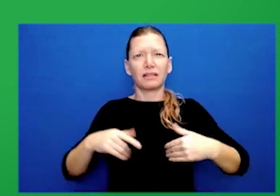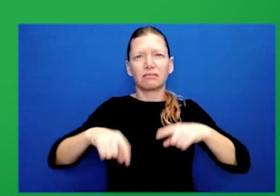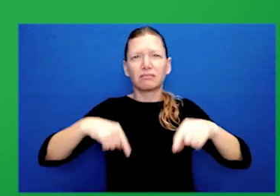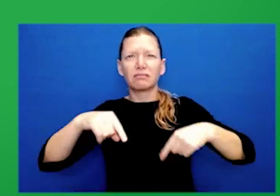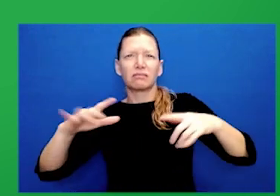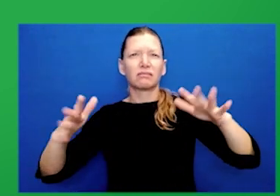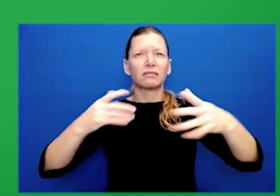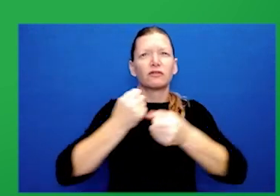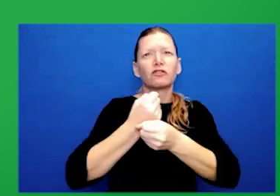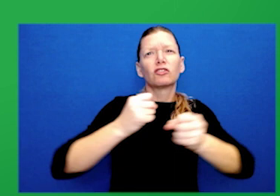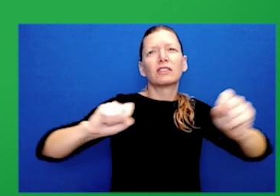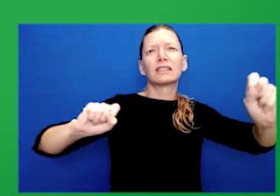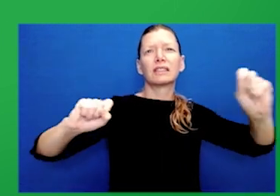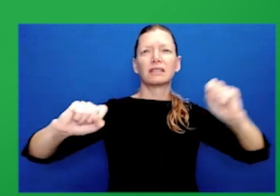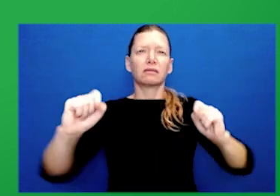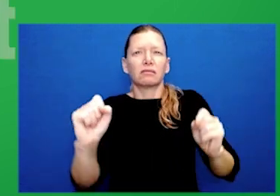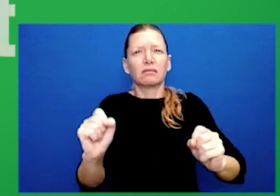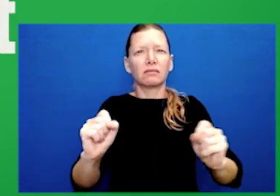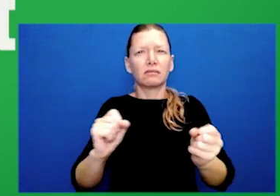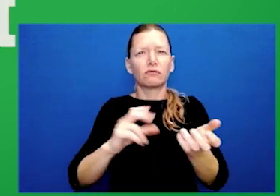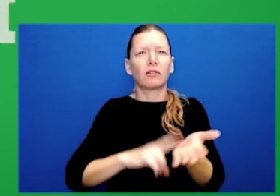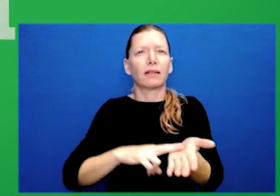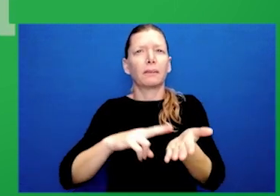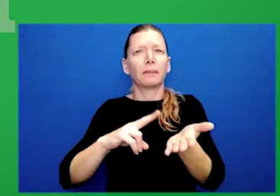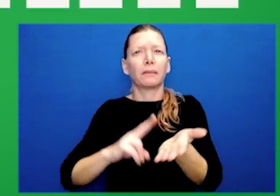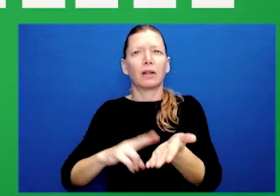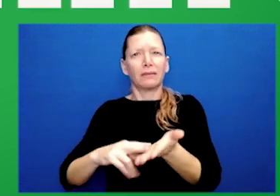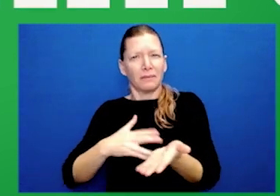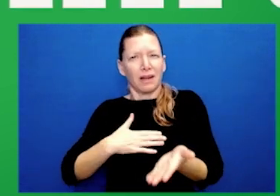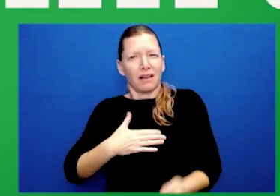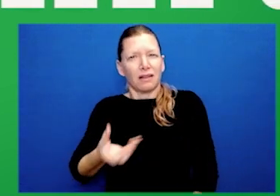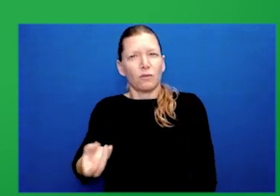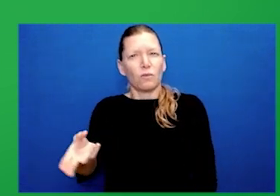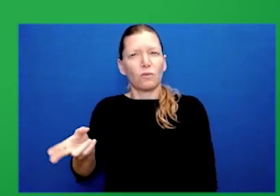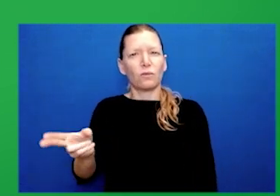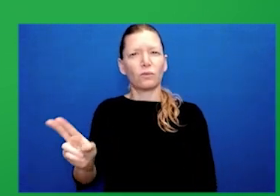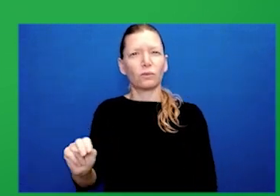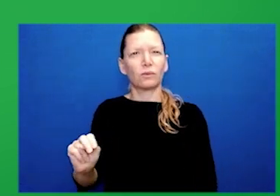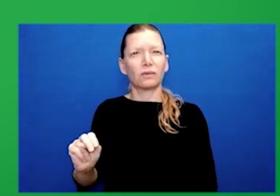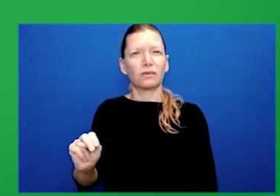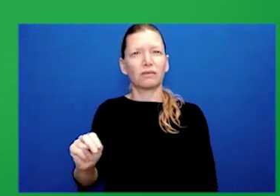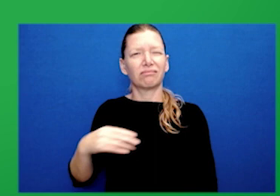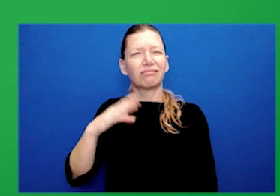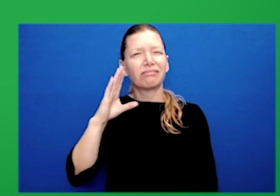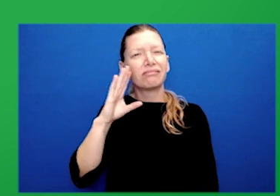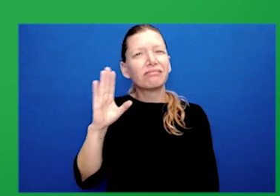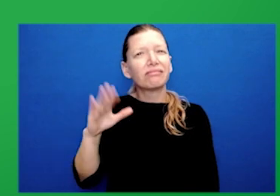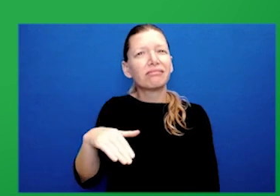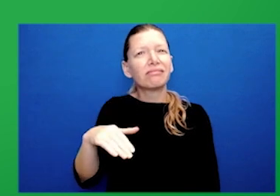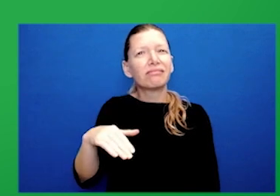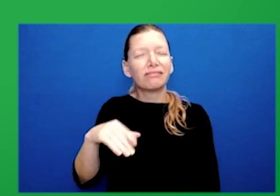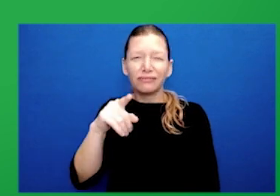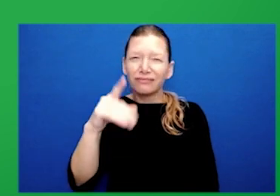limbs free to curl, shudder, move with a lilt, a rhythm all my own.